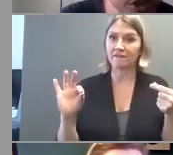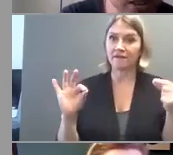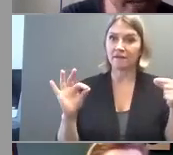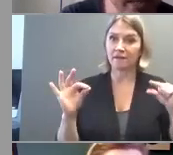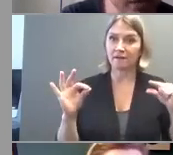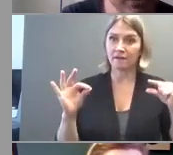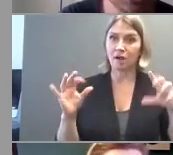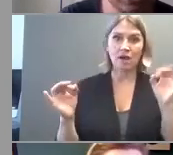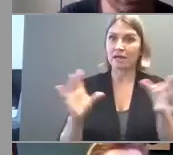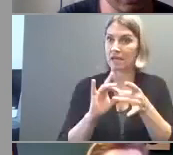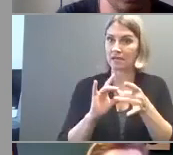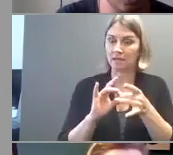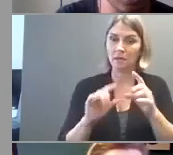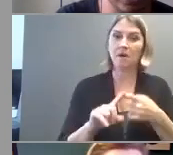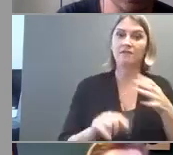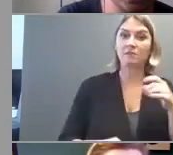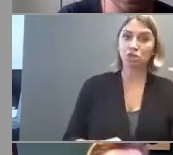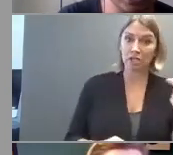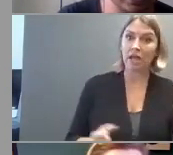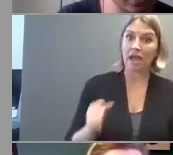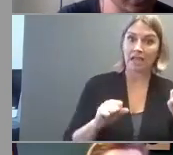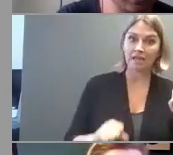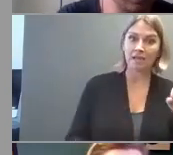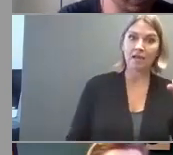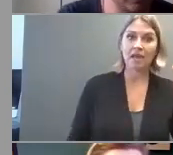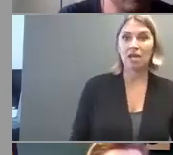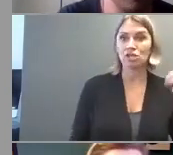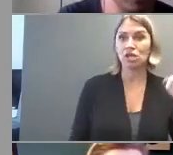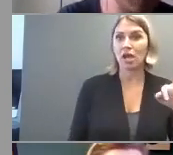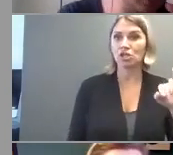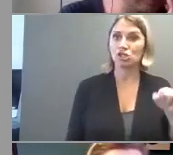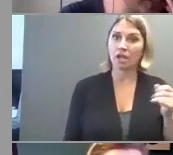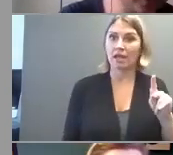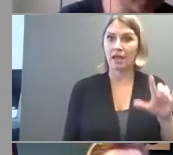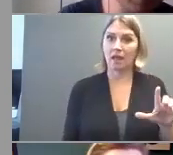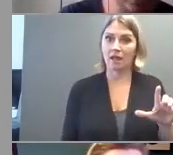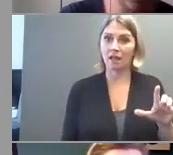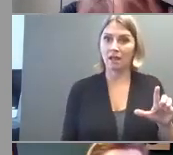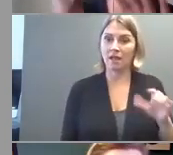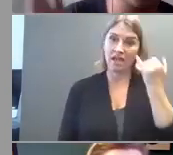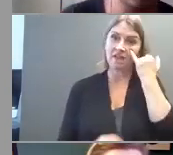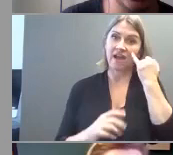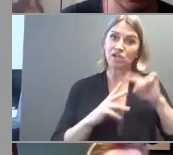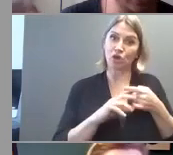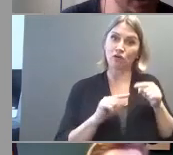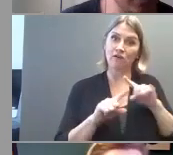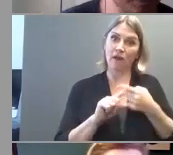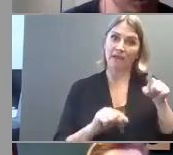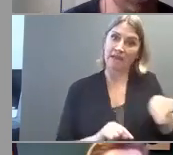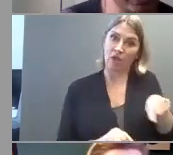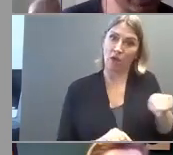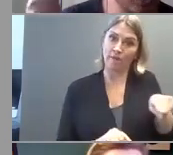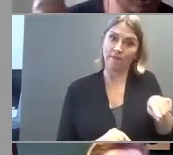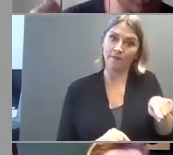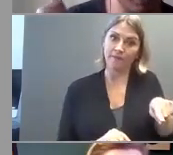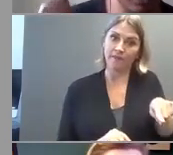But from G, I can reach any other node, H, I, J, K, L, from this, but if I start from any of those nodes, H, I, J, K.